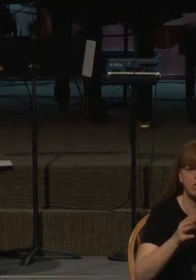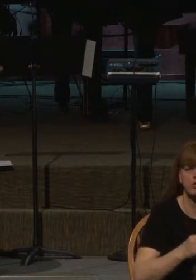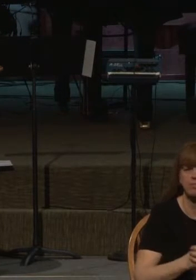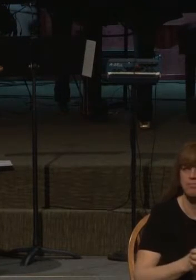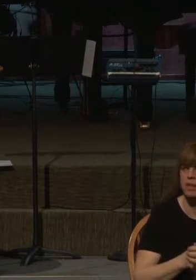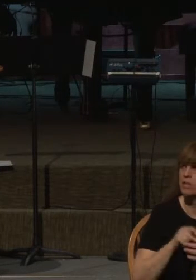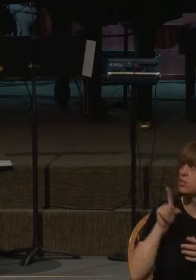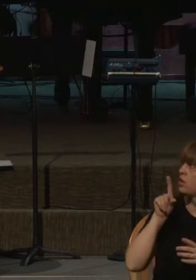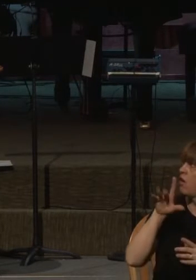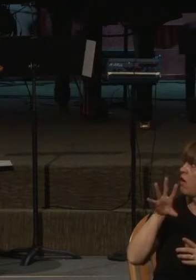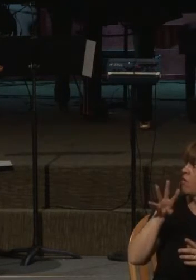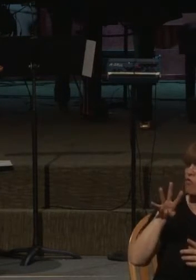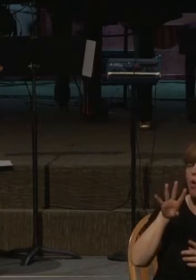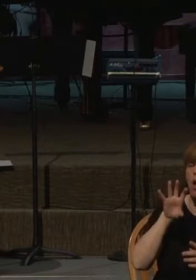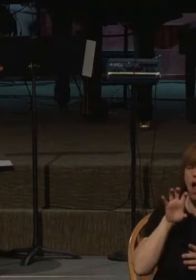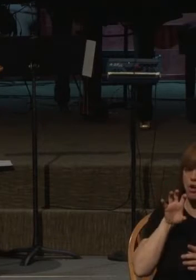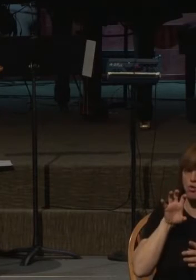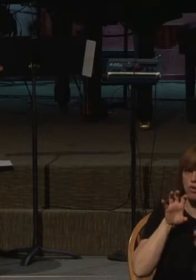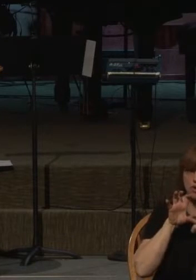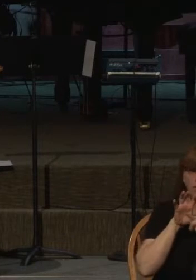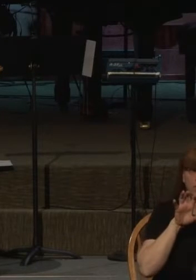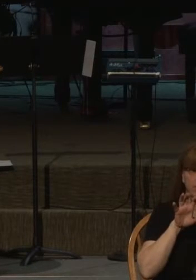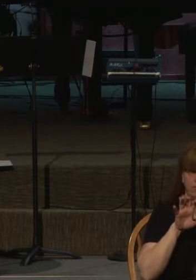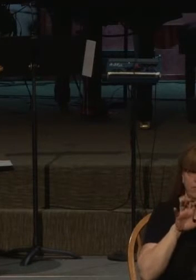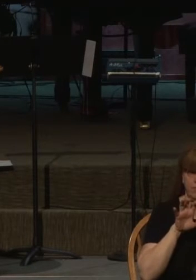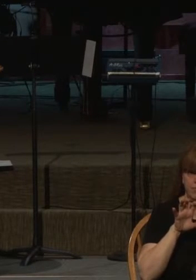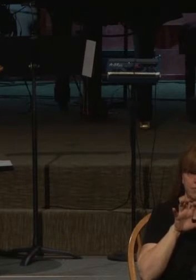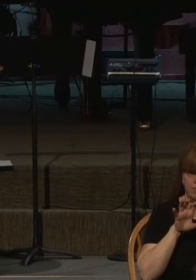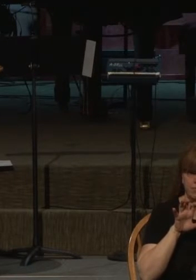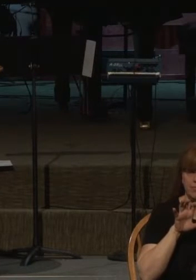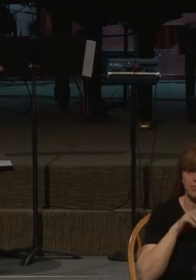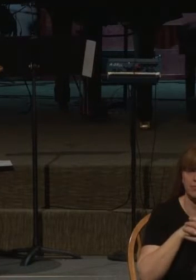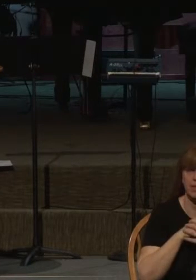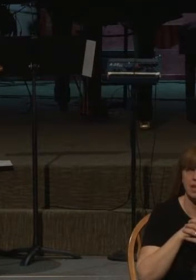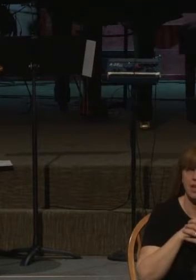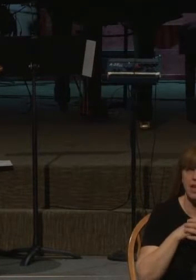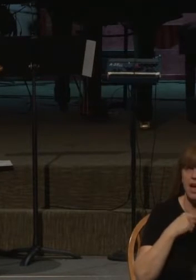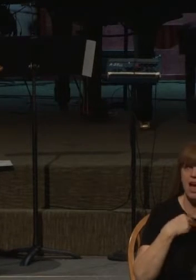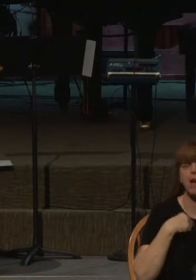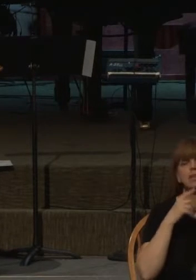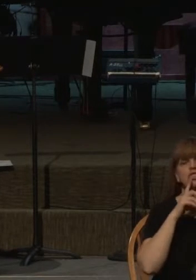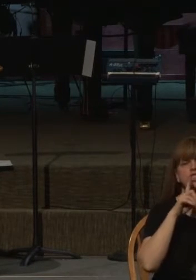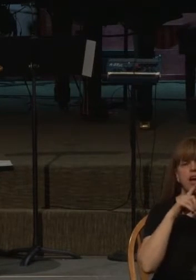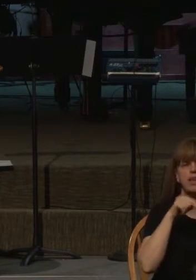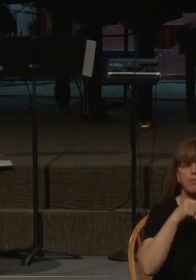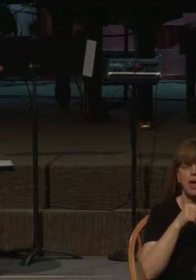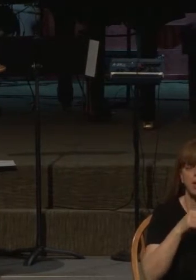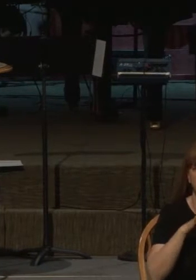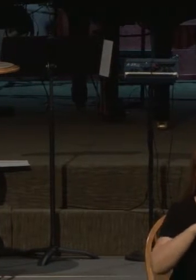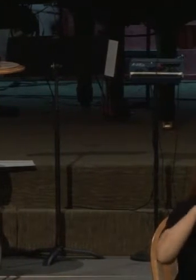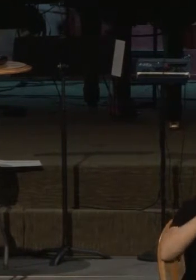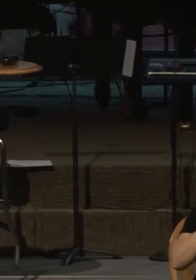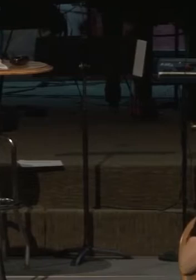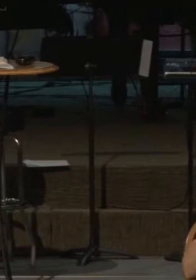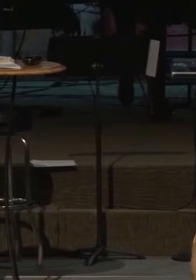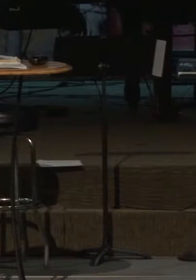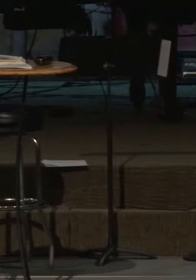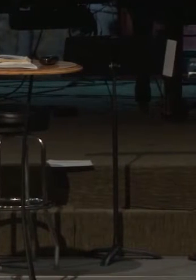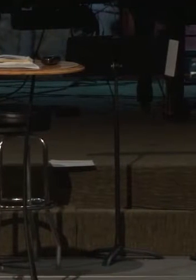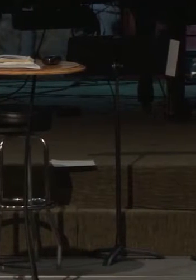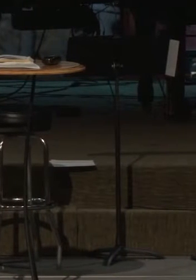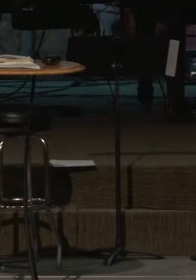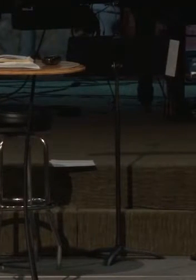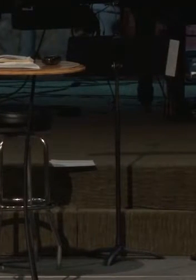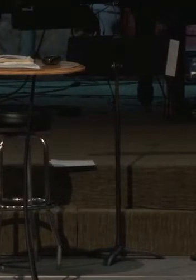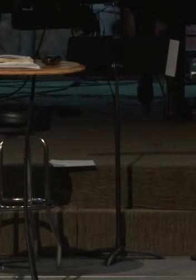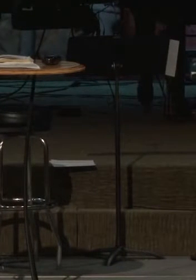these at the exits on your way out. And you know, I've been talking about spiritual health and maturity. My question is, where are you at on